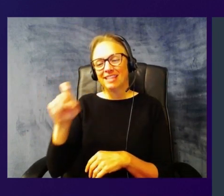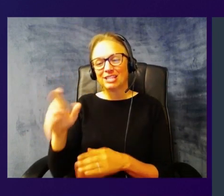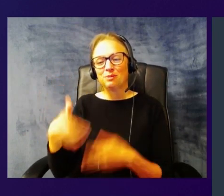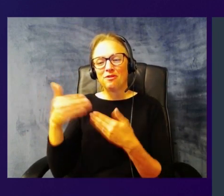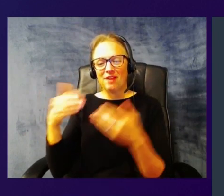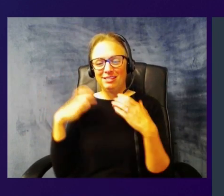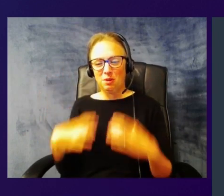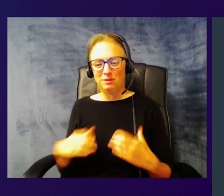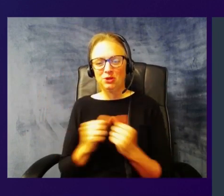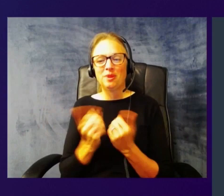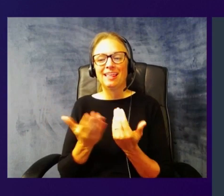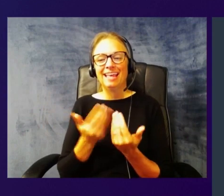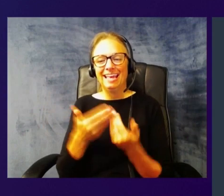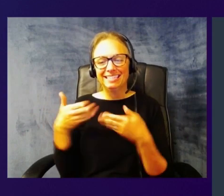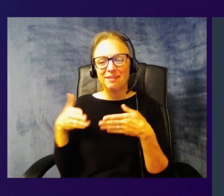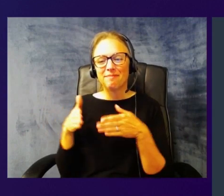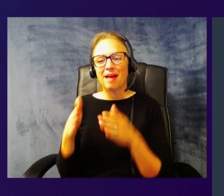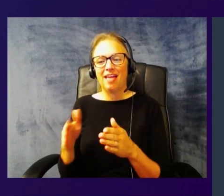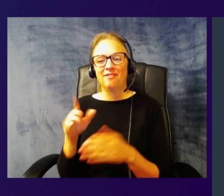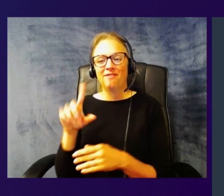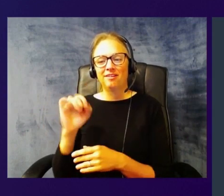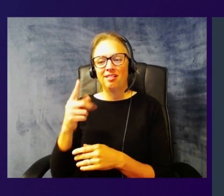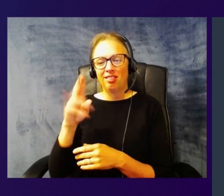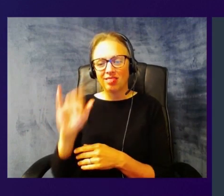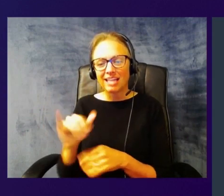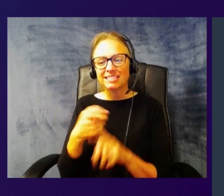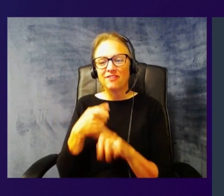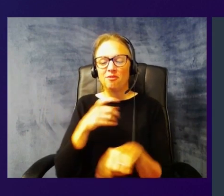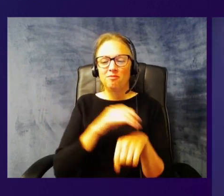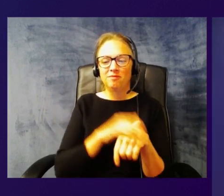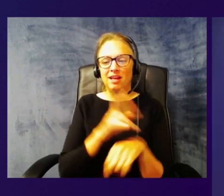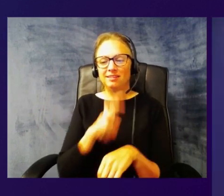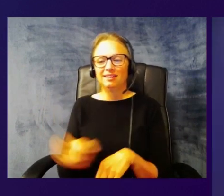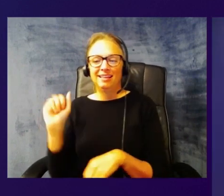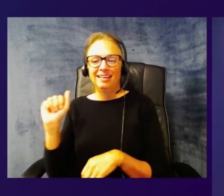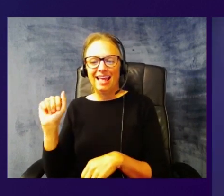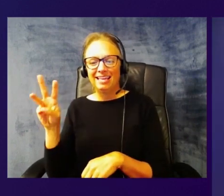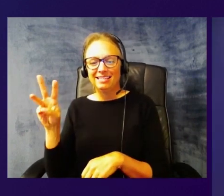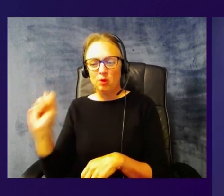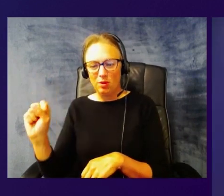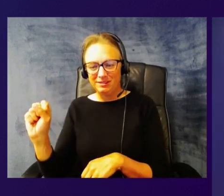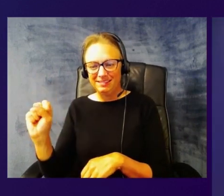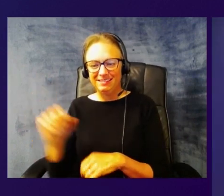easy path to move legacy NAS from on-premise to AWS to